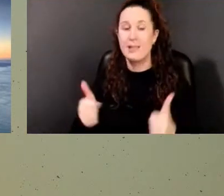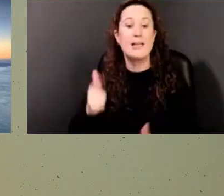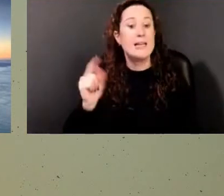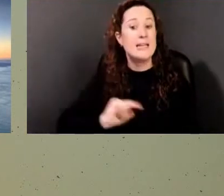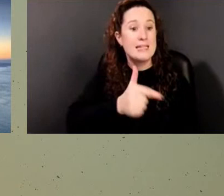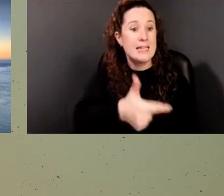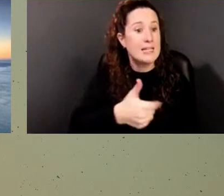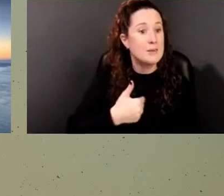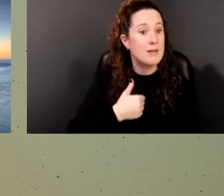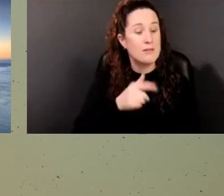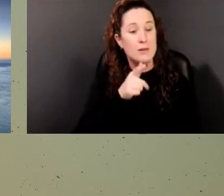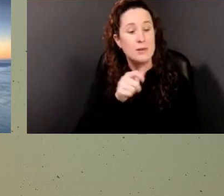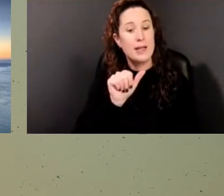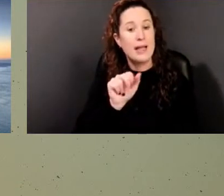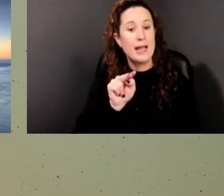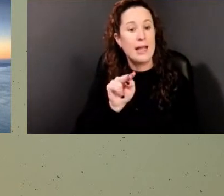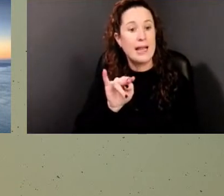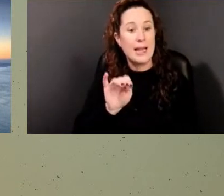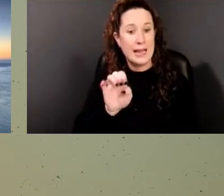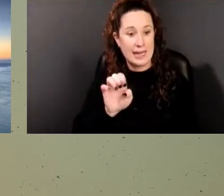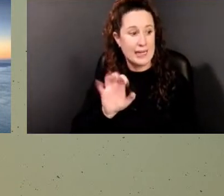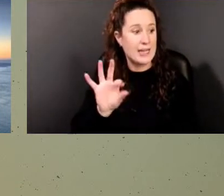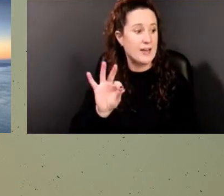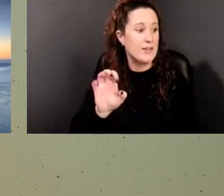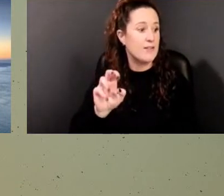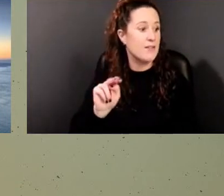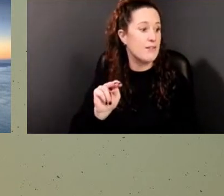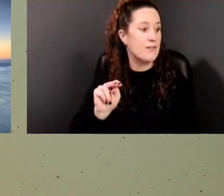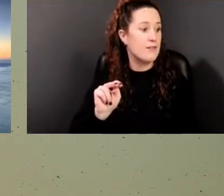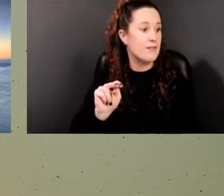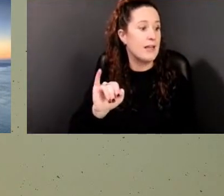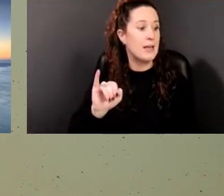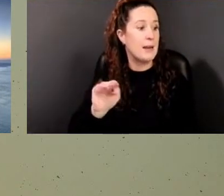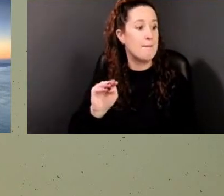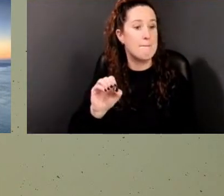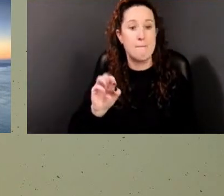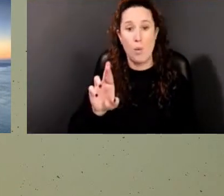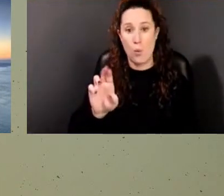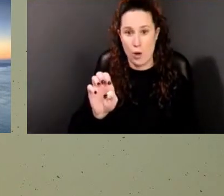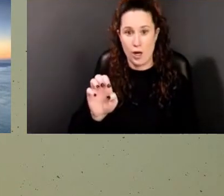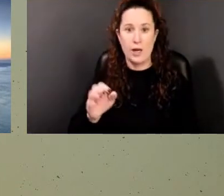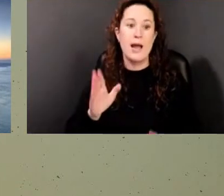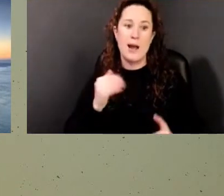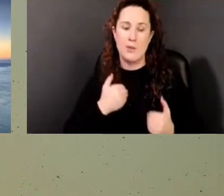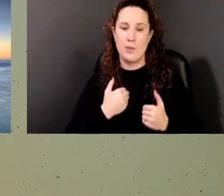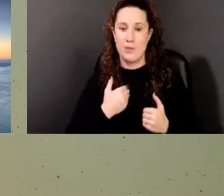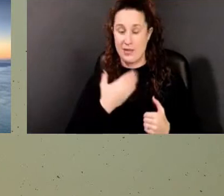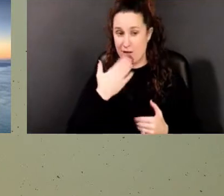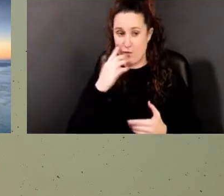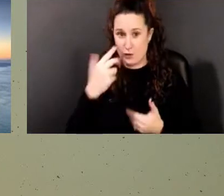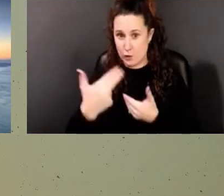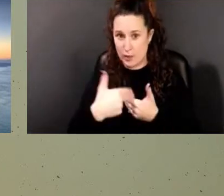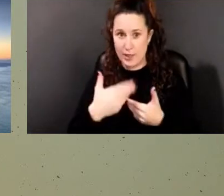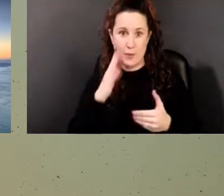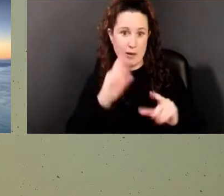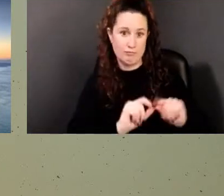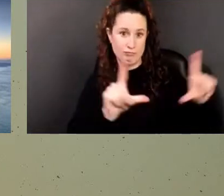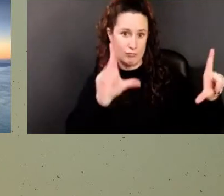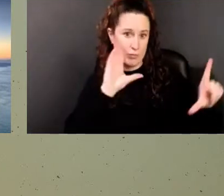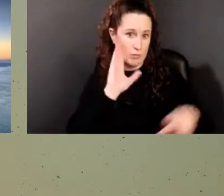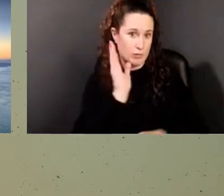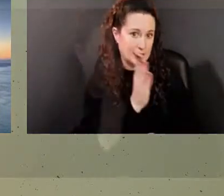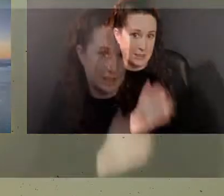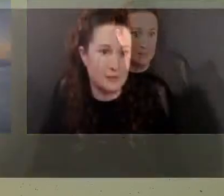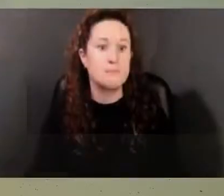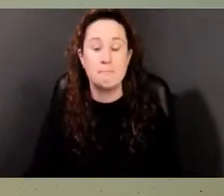Annie Fenimore. Annie, thanks for joining us. And you have a slide presentation as well. I do. Thank you, Governor